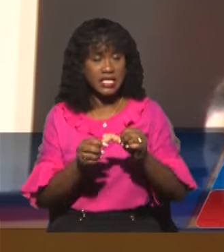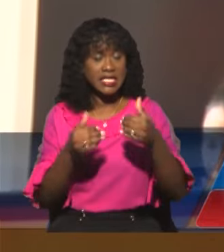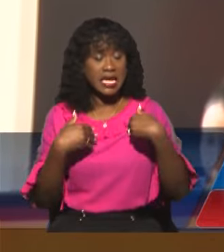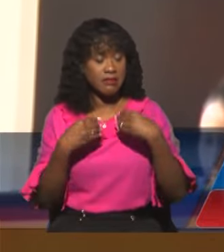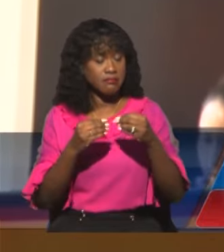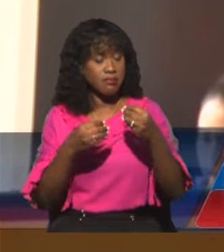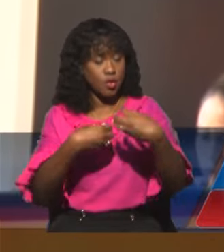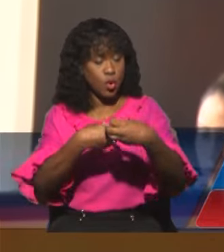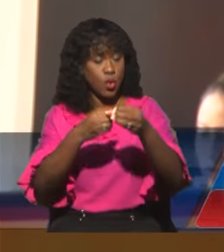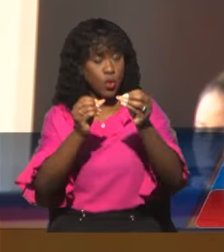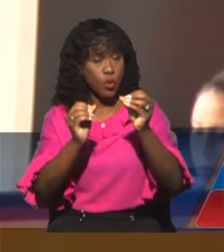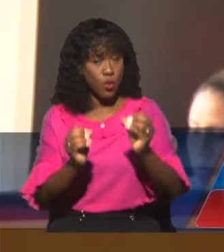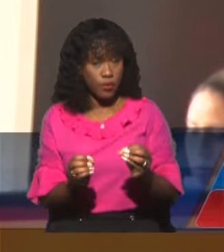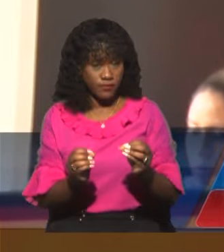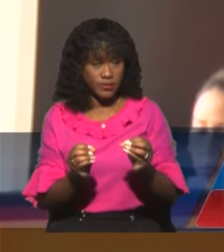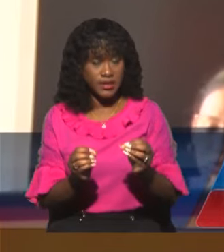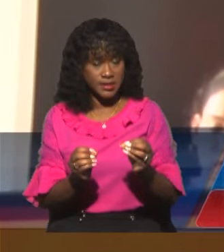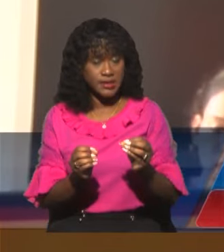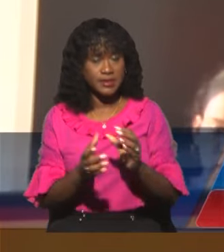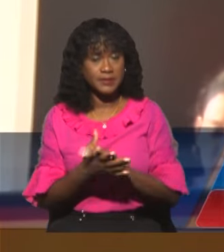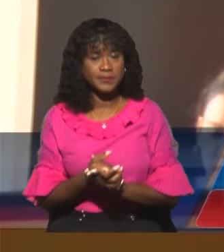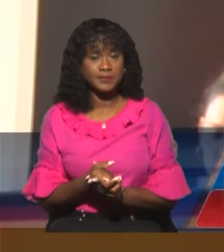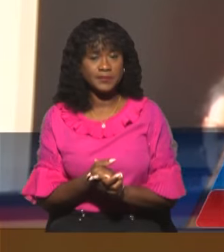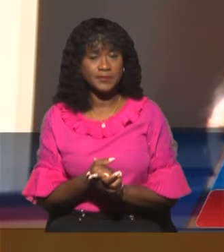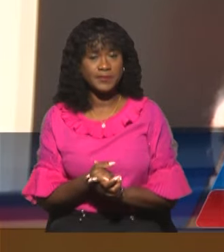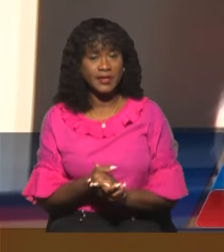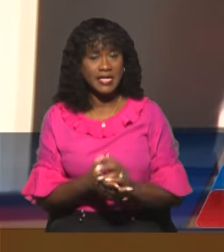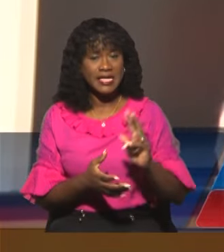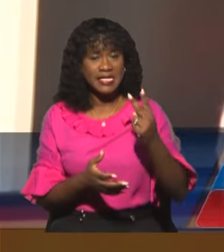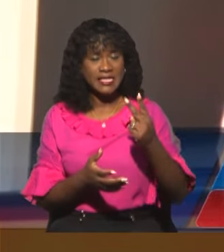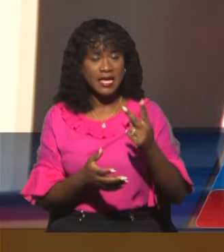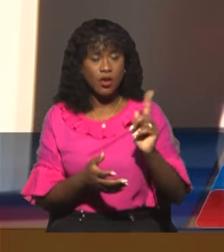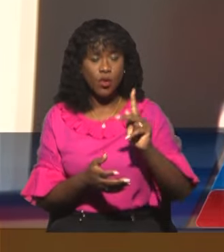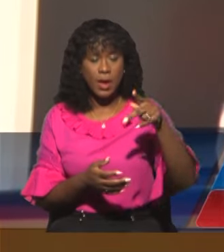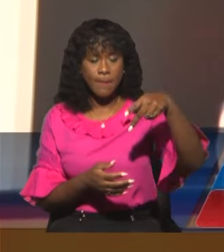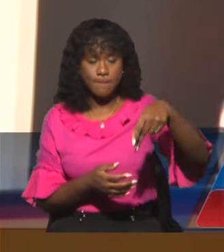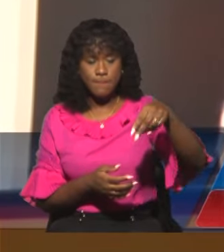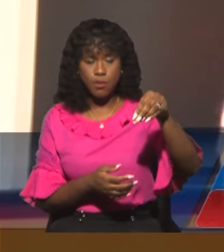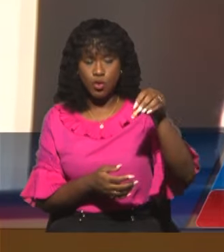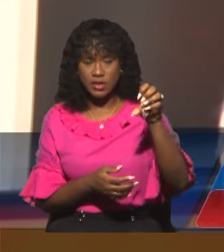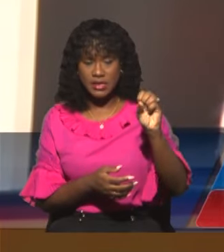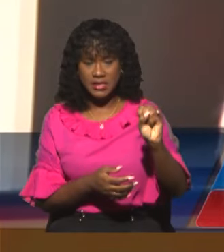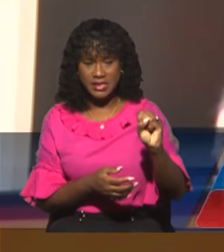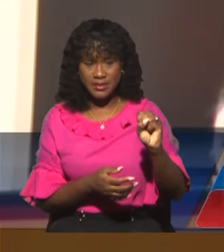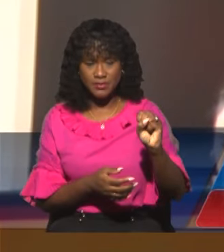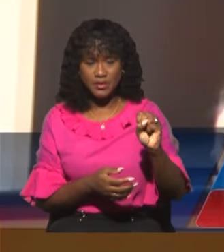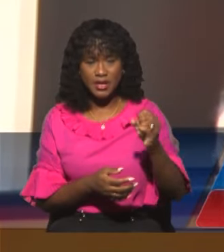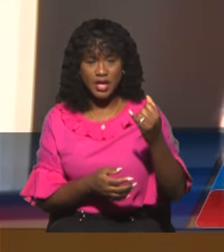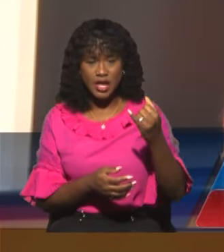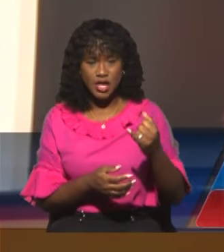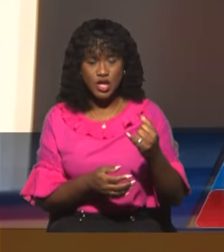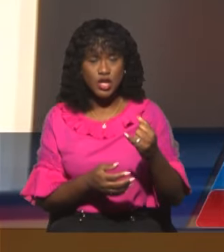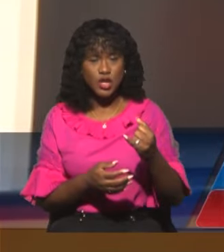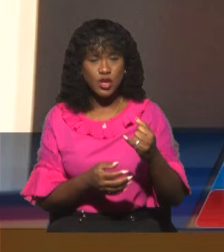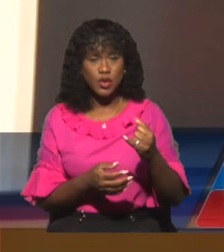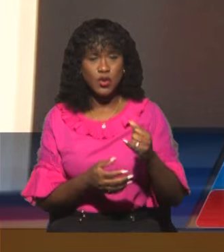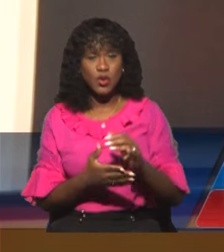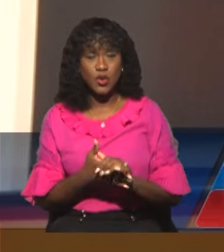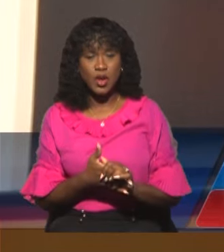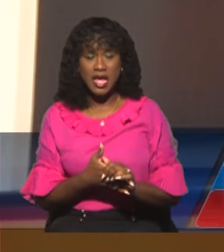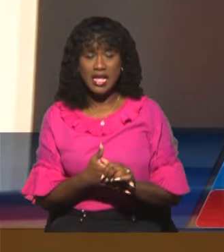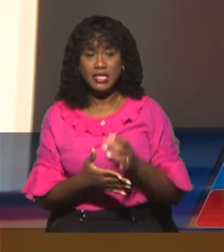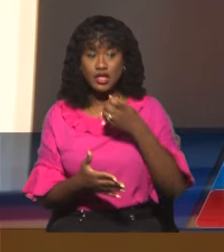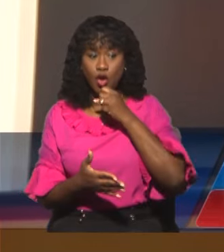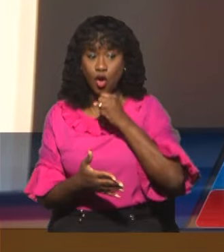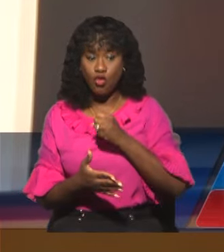offices of more locations. The second location is in Port of Spain, now six in the city, with the orange footprint right